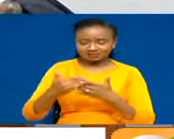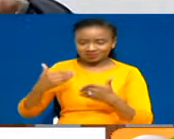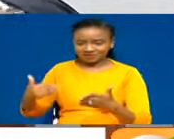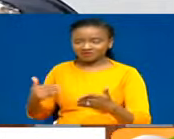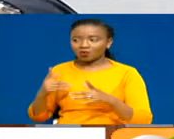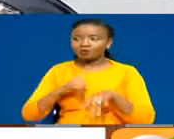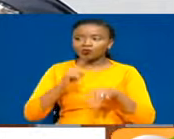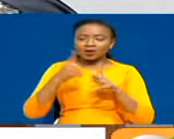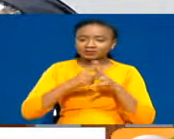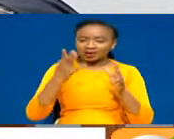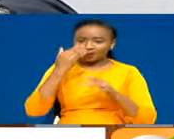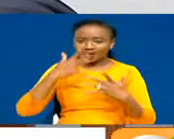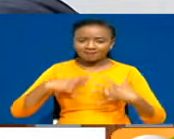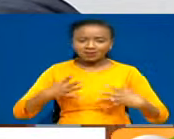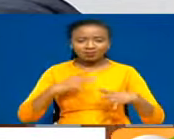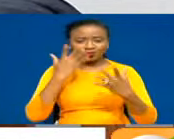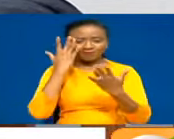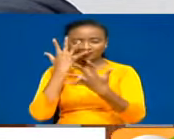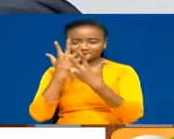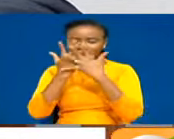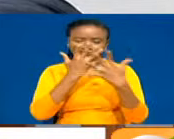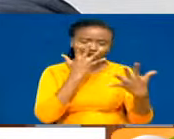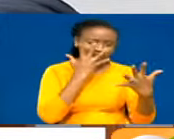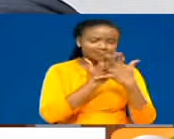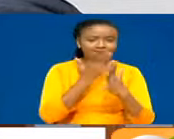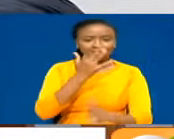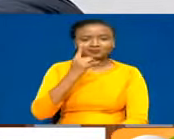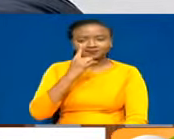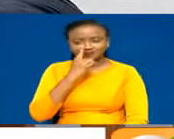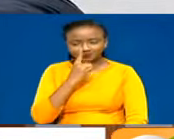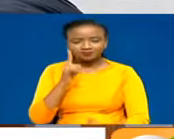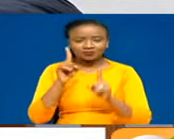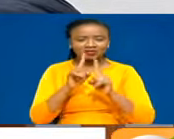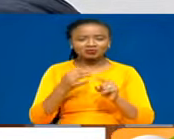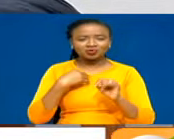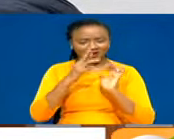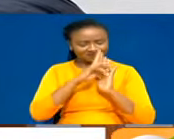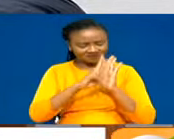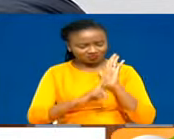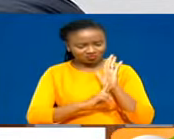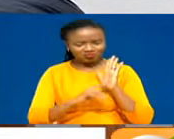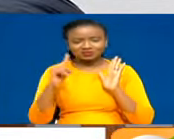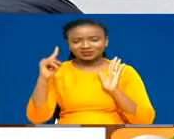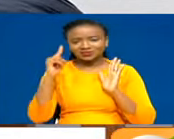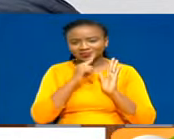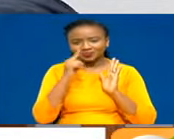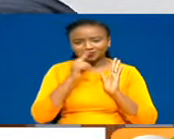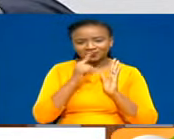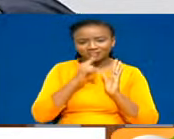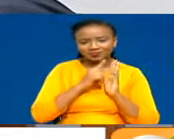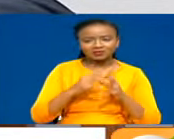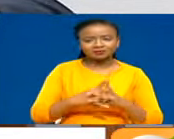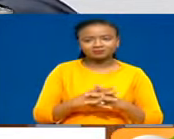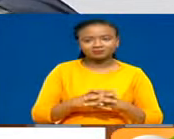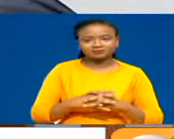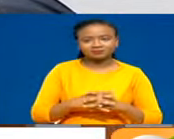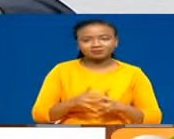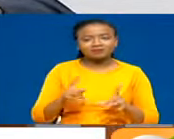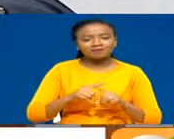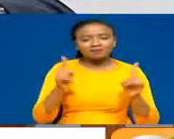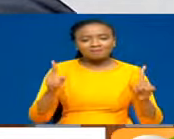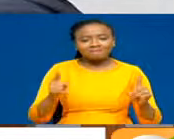because people were locked at home, you know, and there were very, very strict rules of non-movement. But